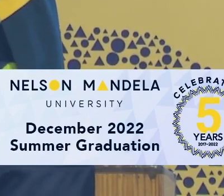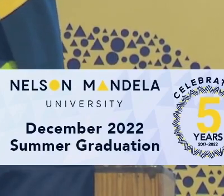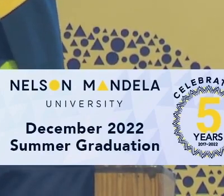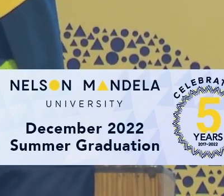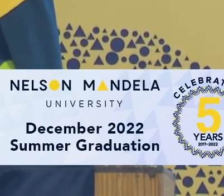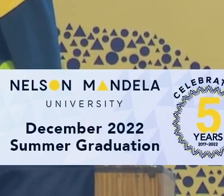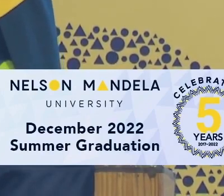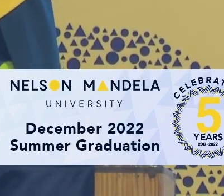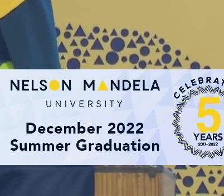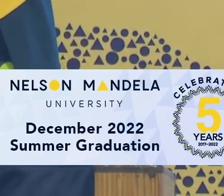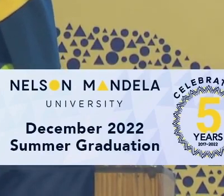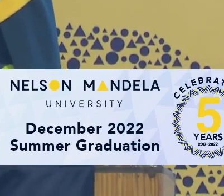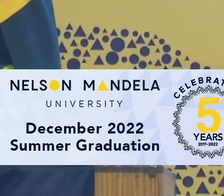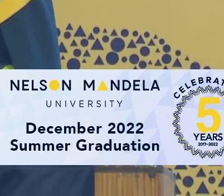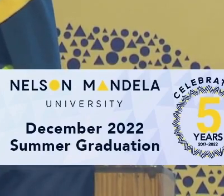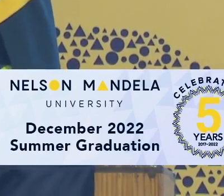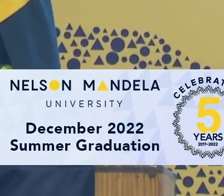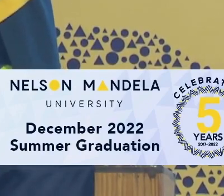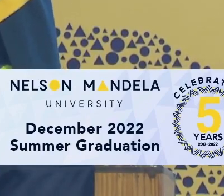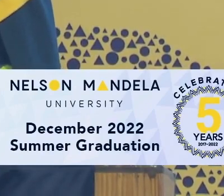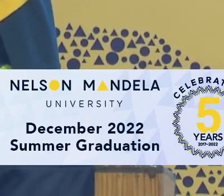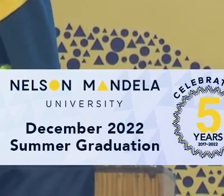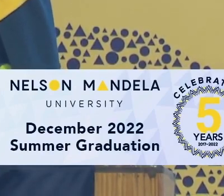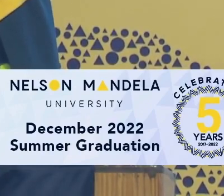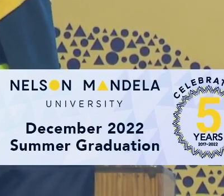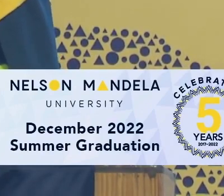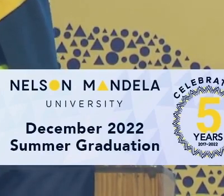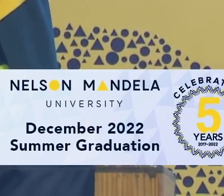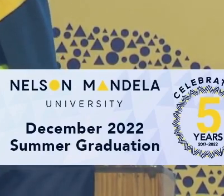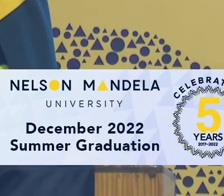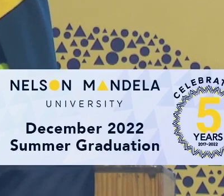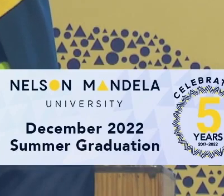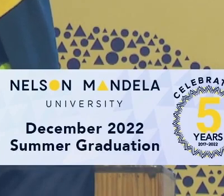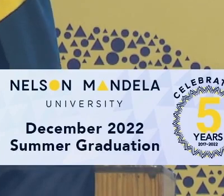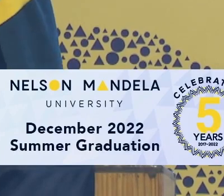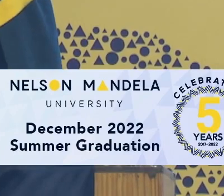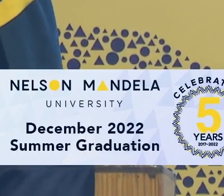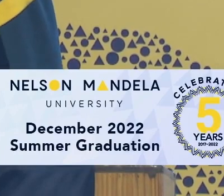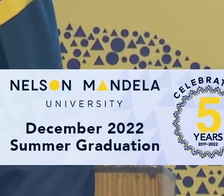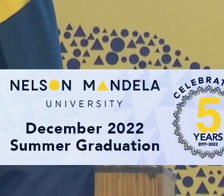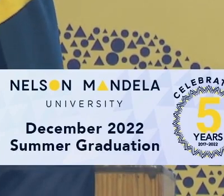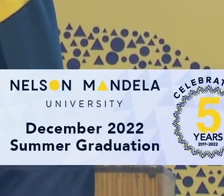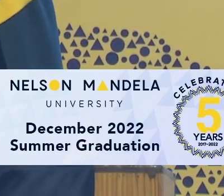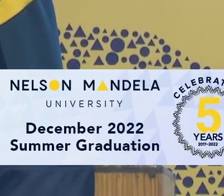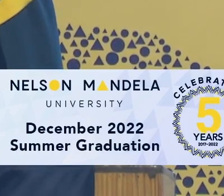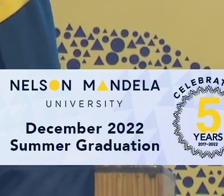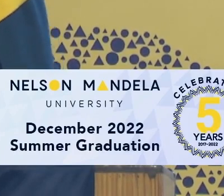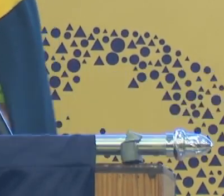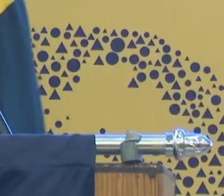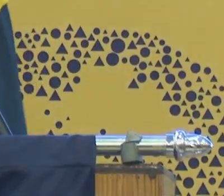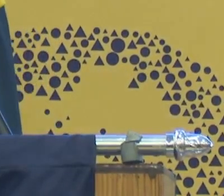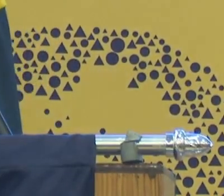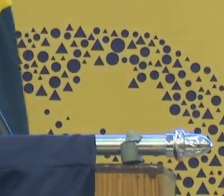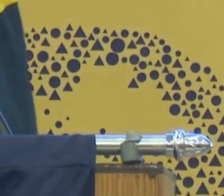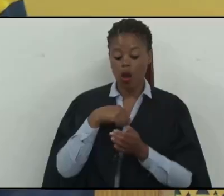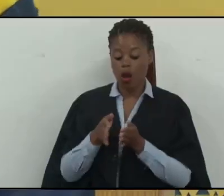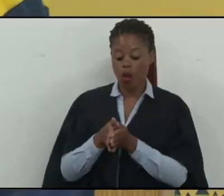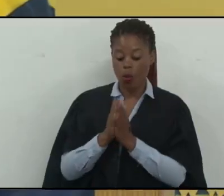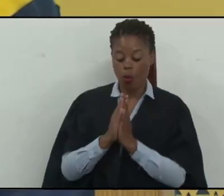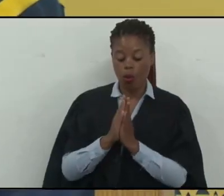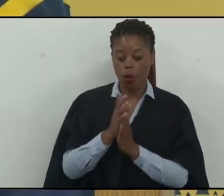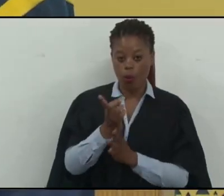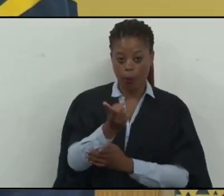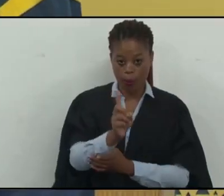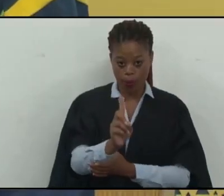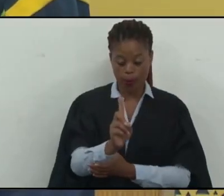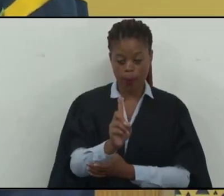postgraduates and 26 doctorates. Please, could we request the following?